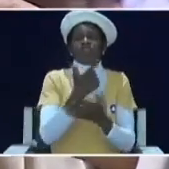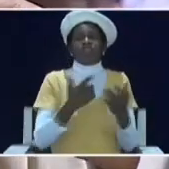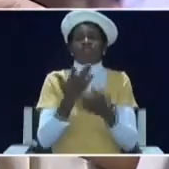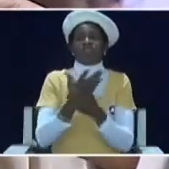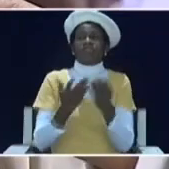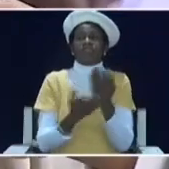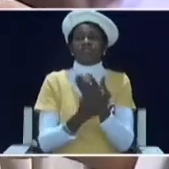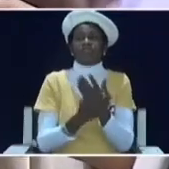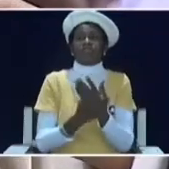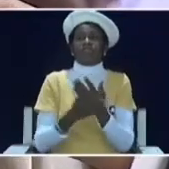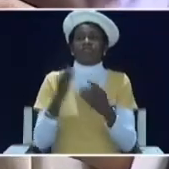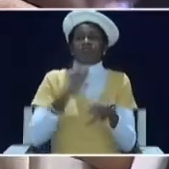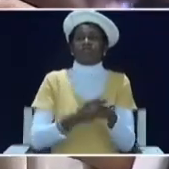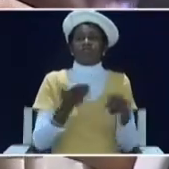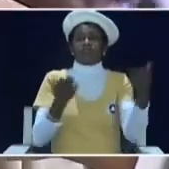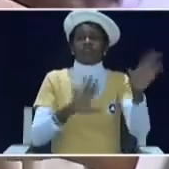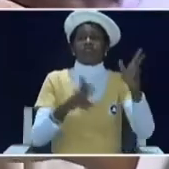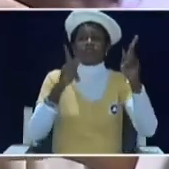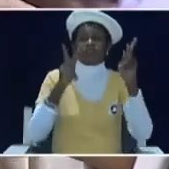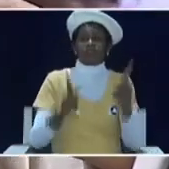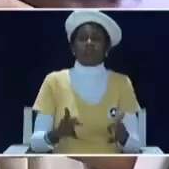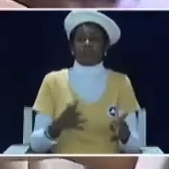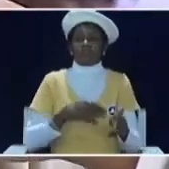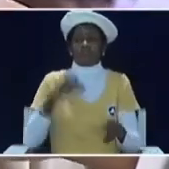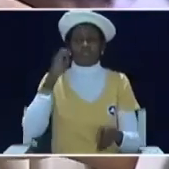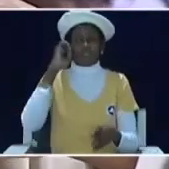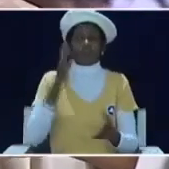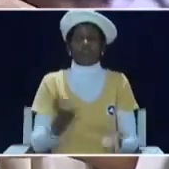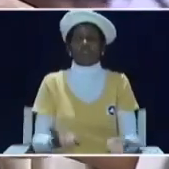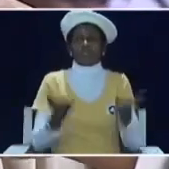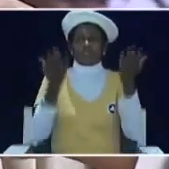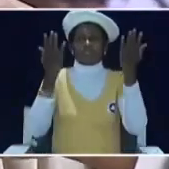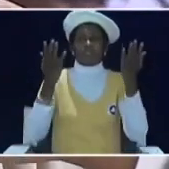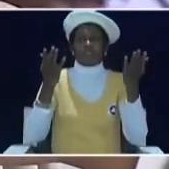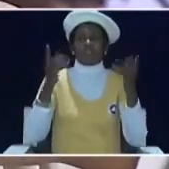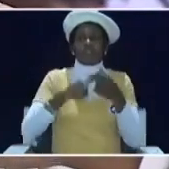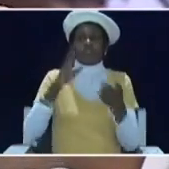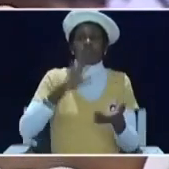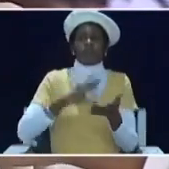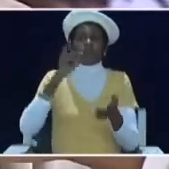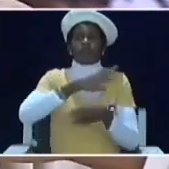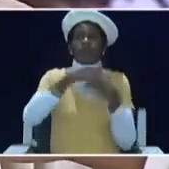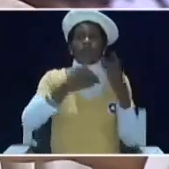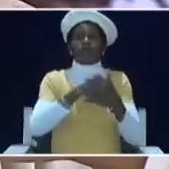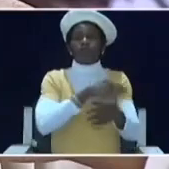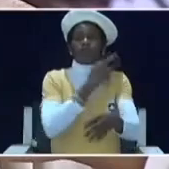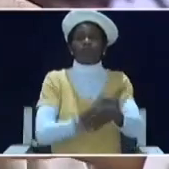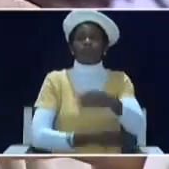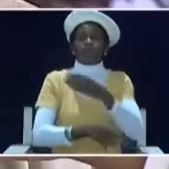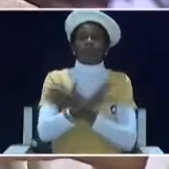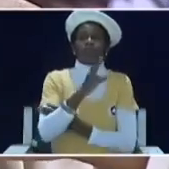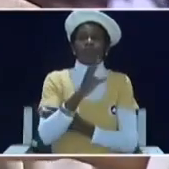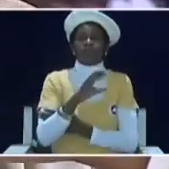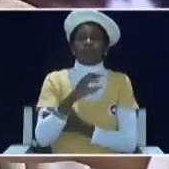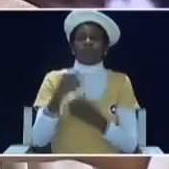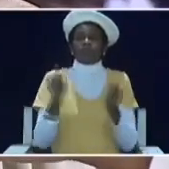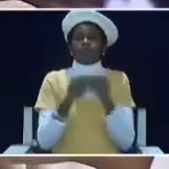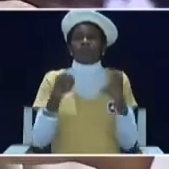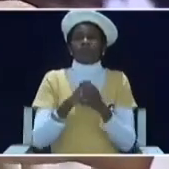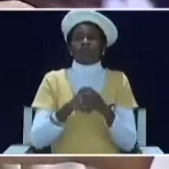on a dead person and he will arrive. To the glory of Almighty God. Within the space